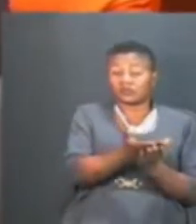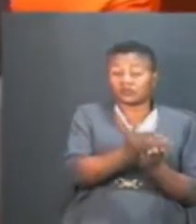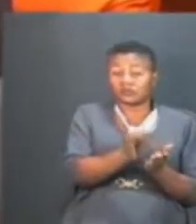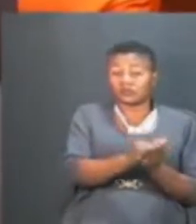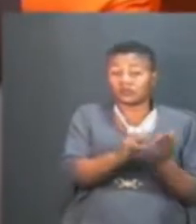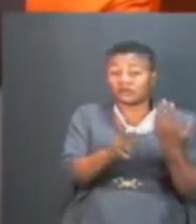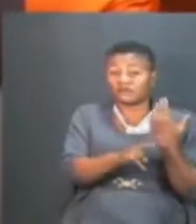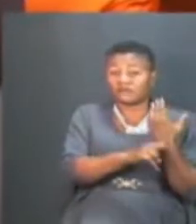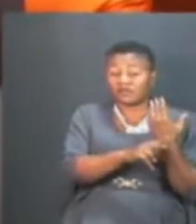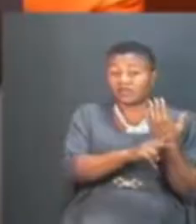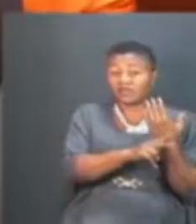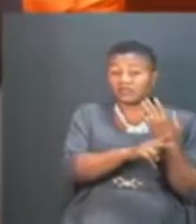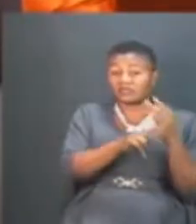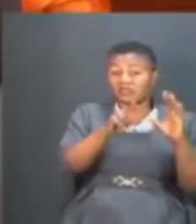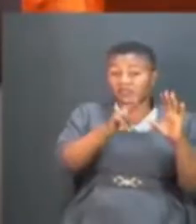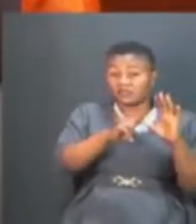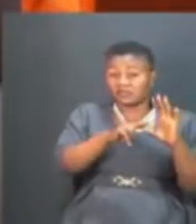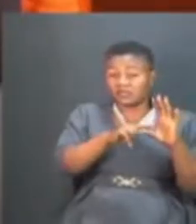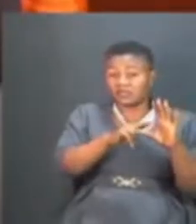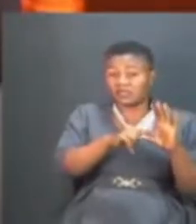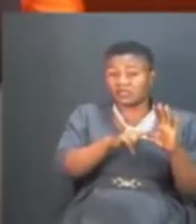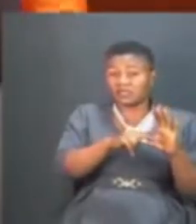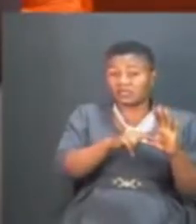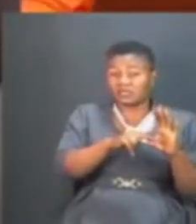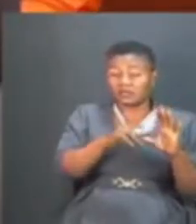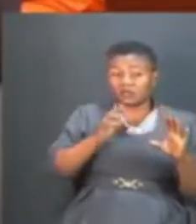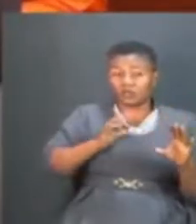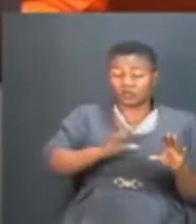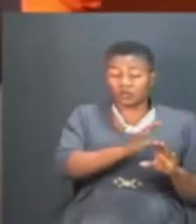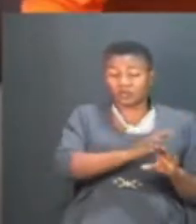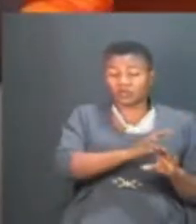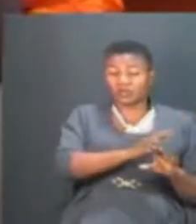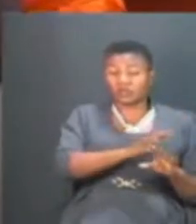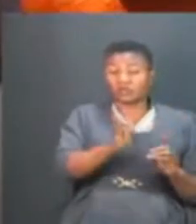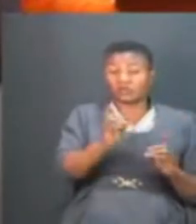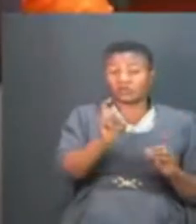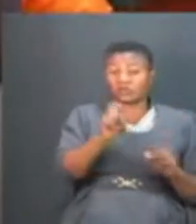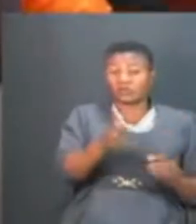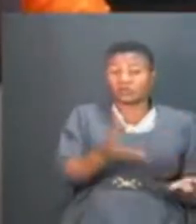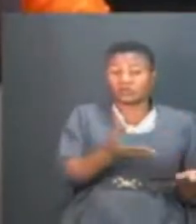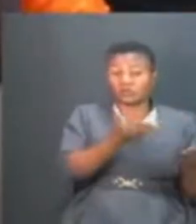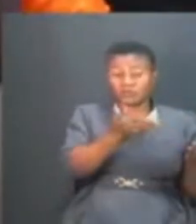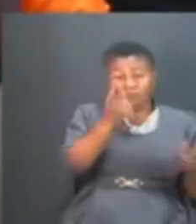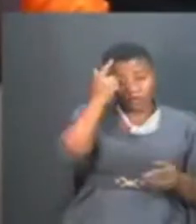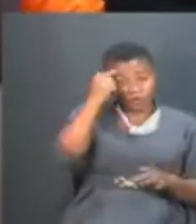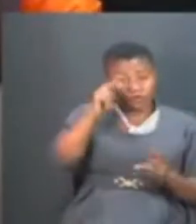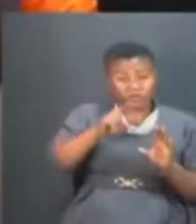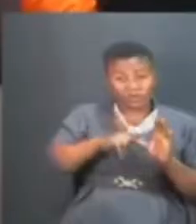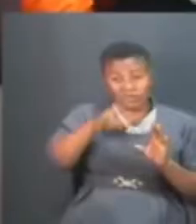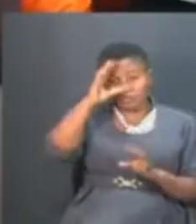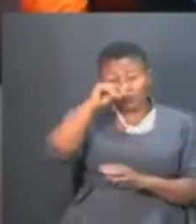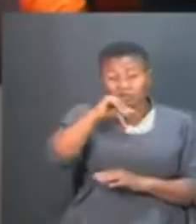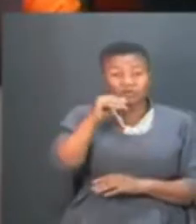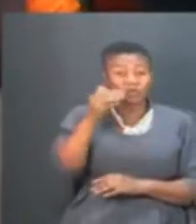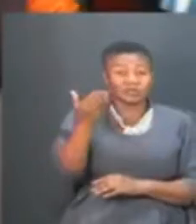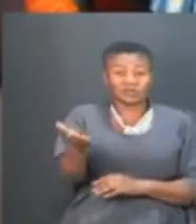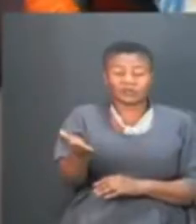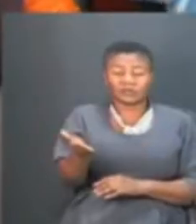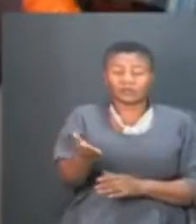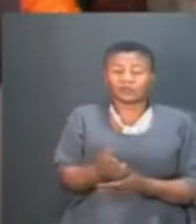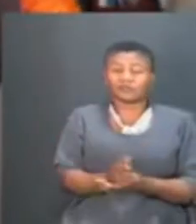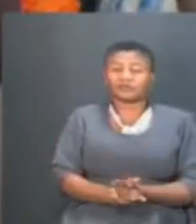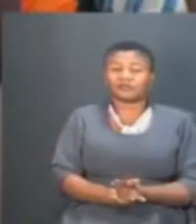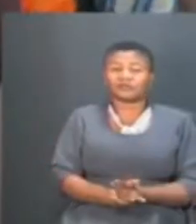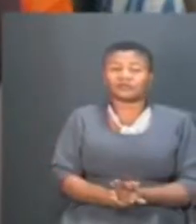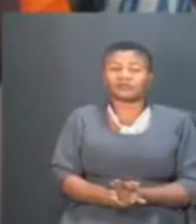of the committee lays these papers, because the chairman is unavoidably absent, Mr. Speaker. The